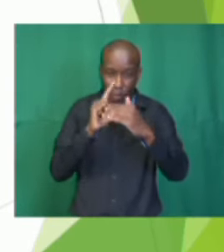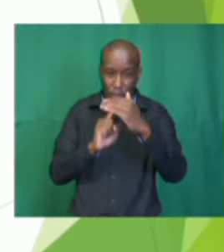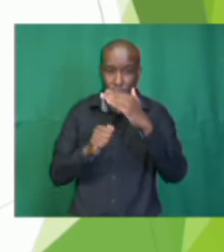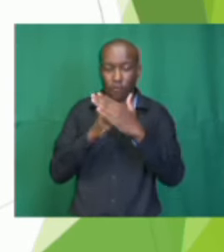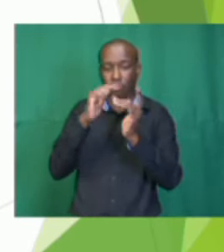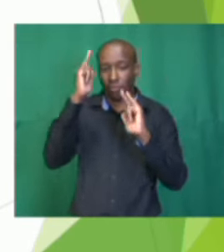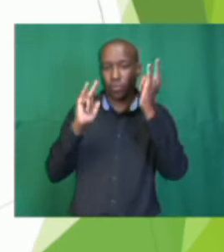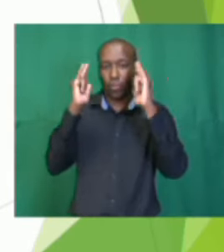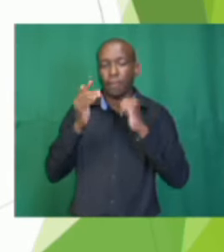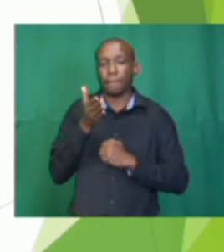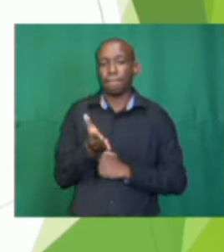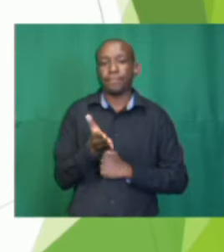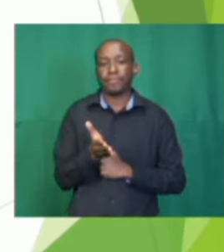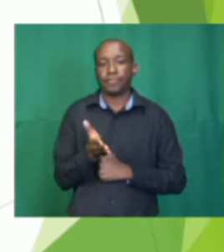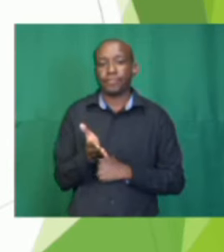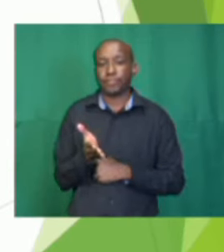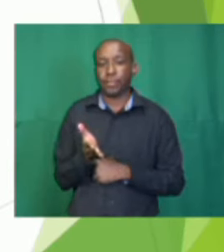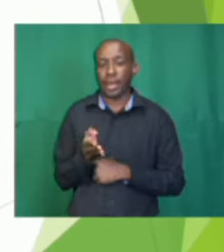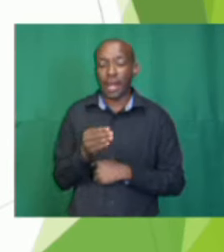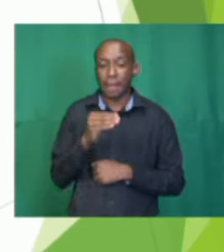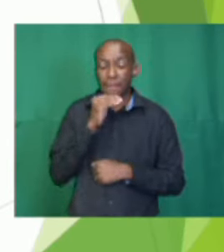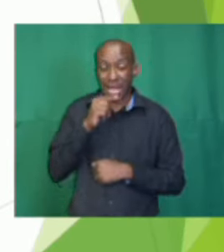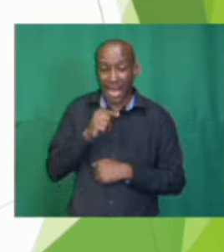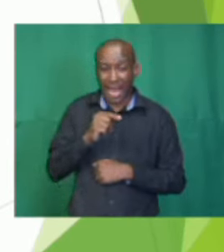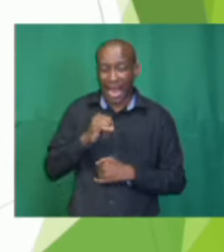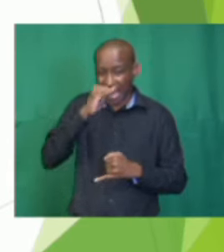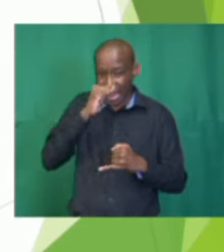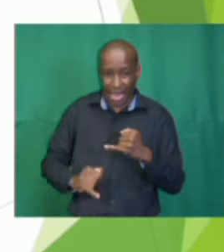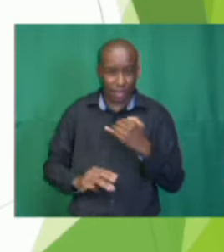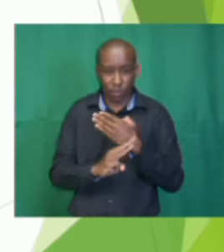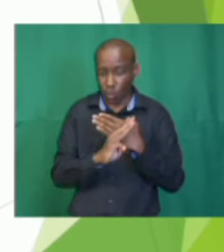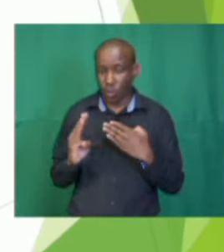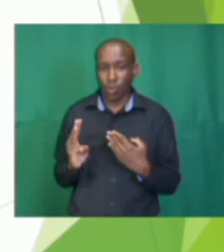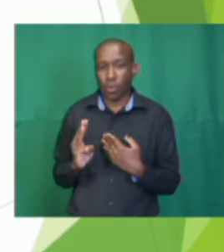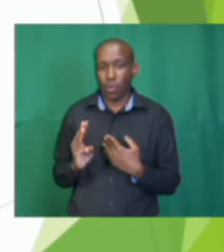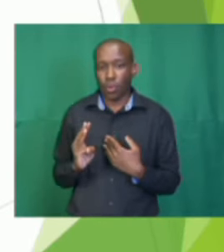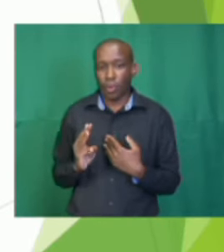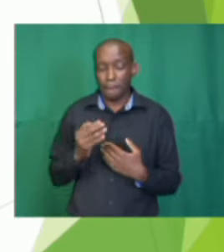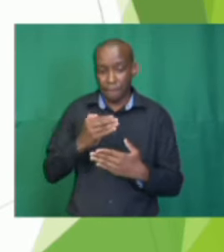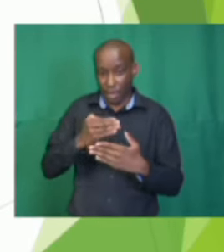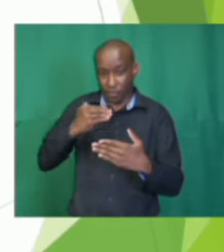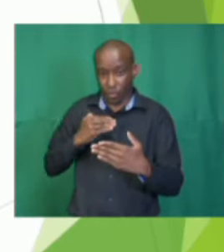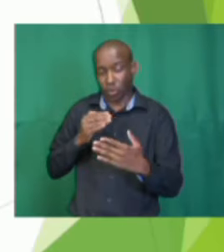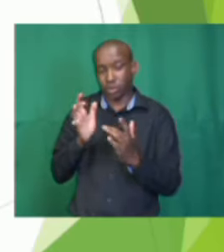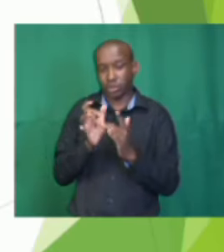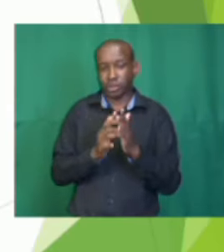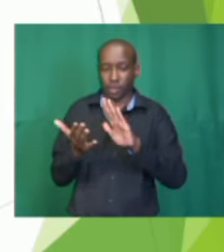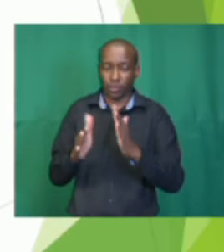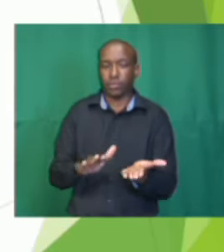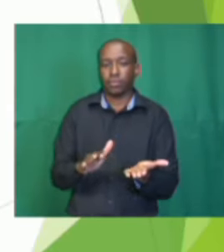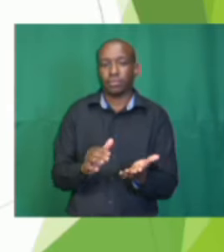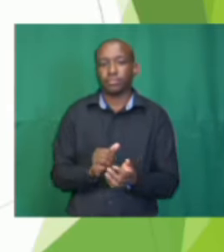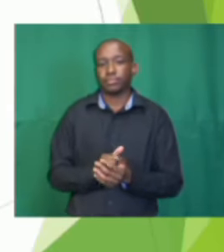know already that it was his last week. It was his last week before his death.